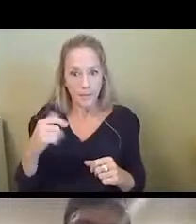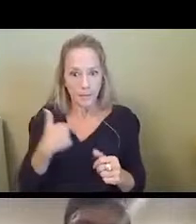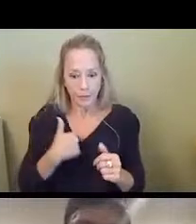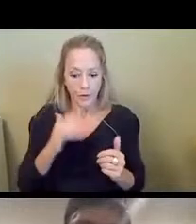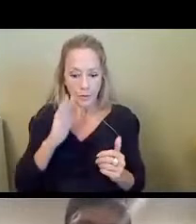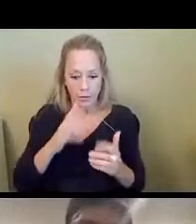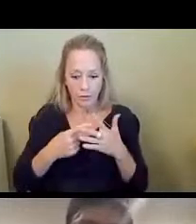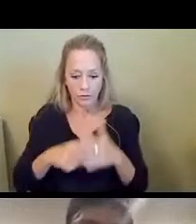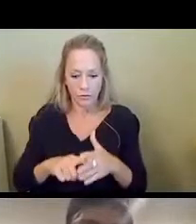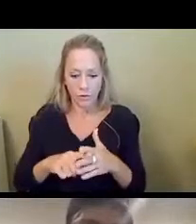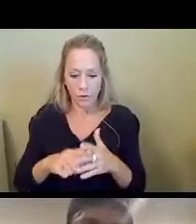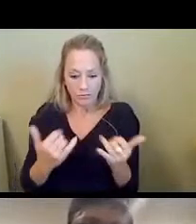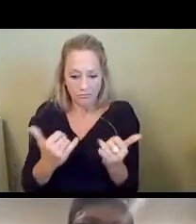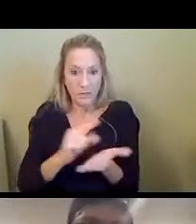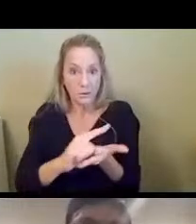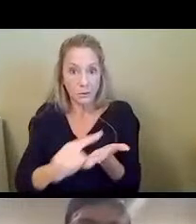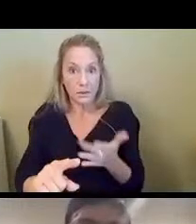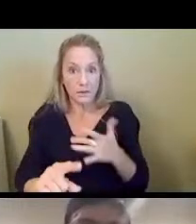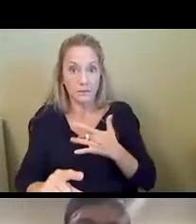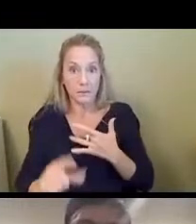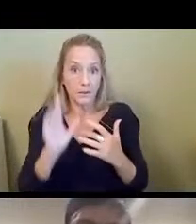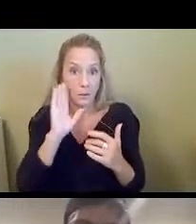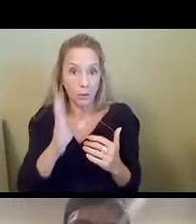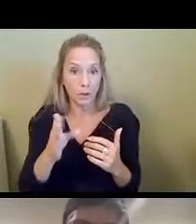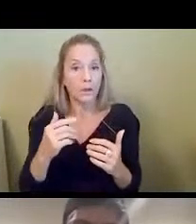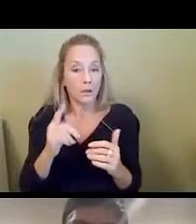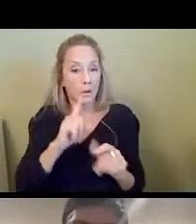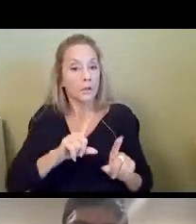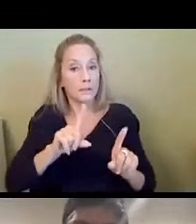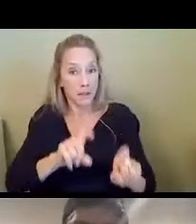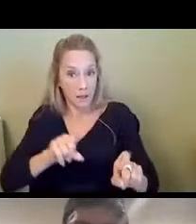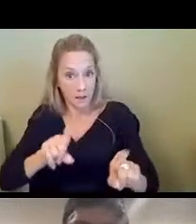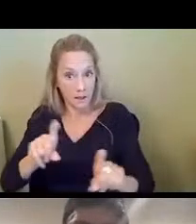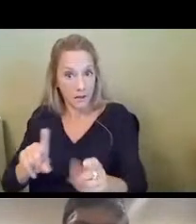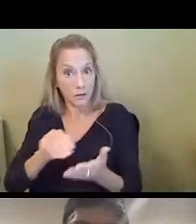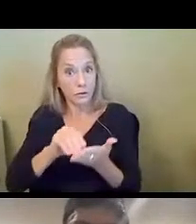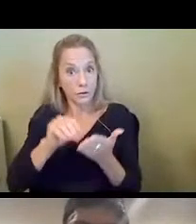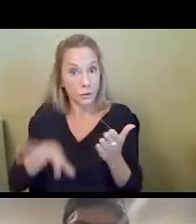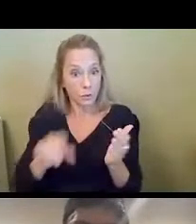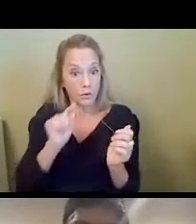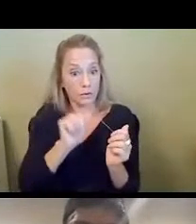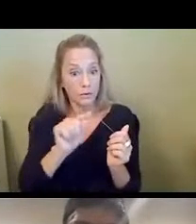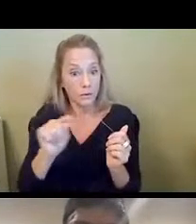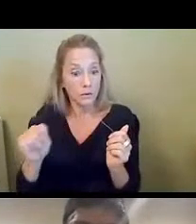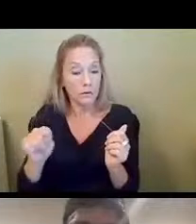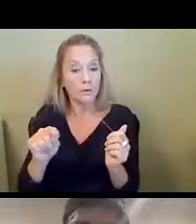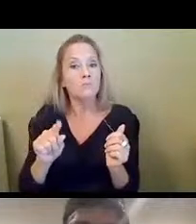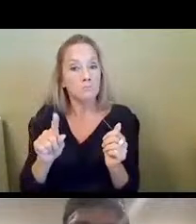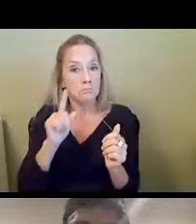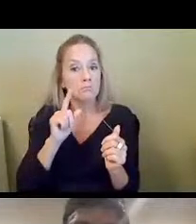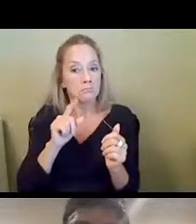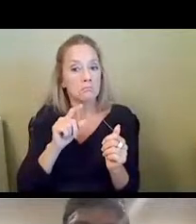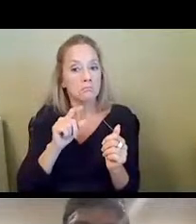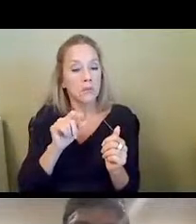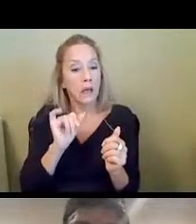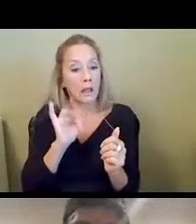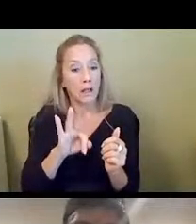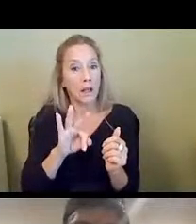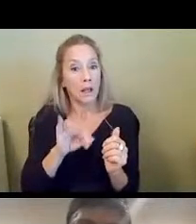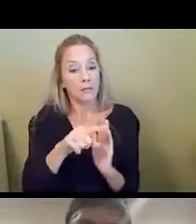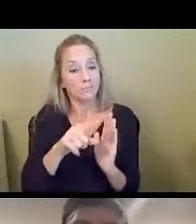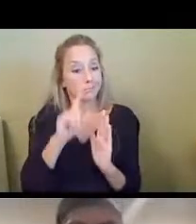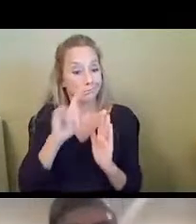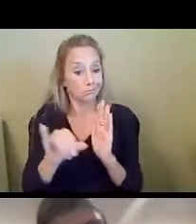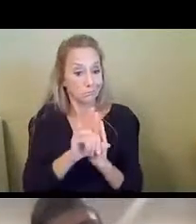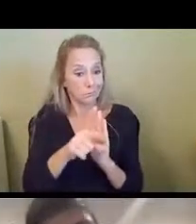start this coming week. And we will be testing students who were identified as a close contact and